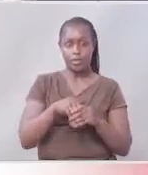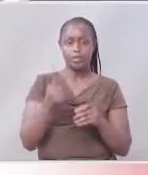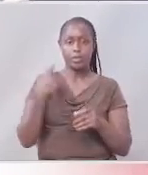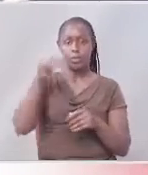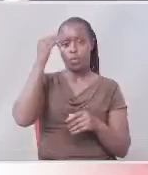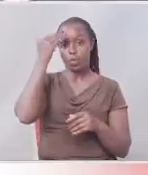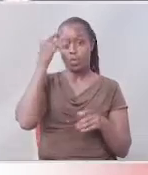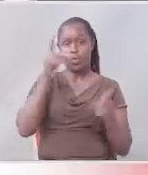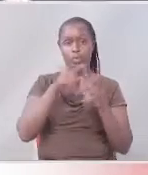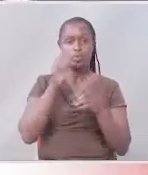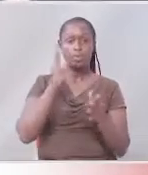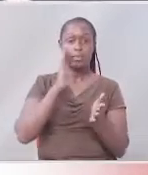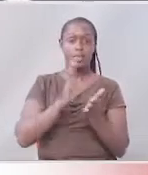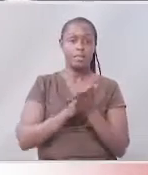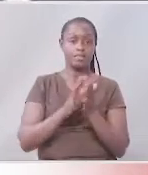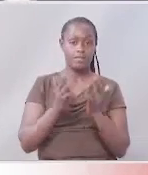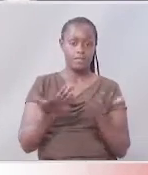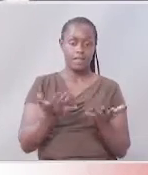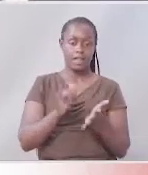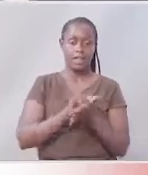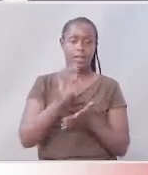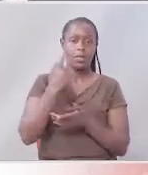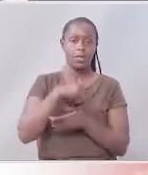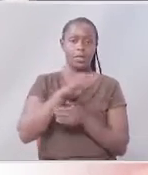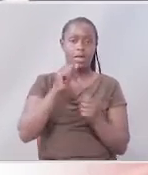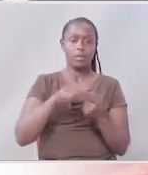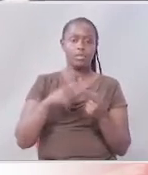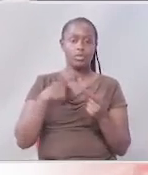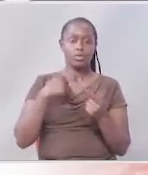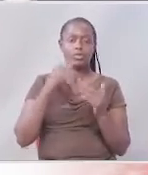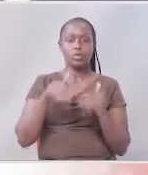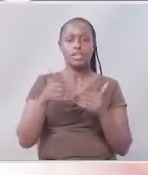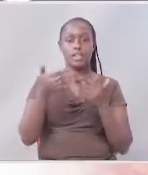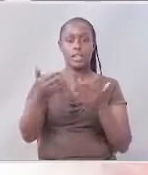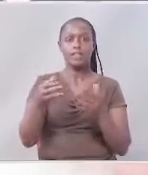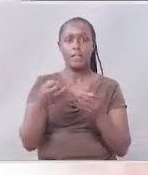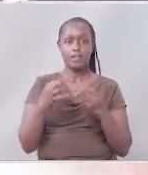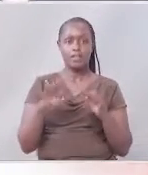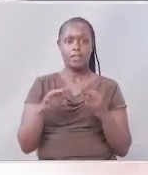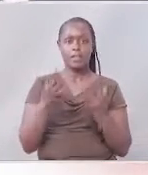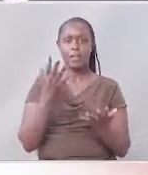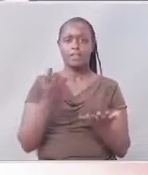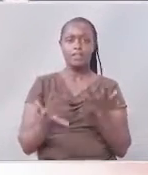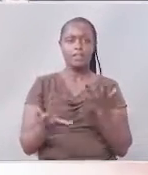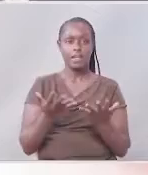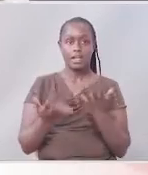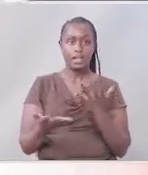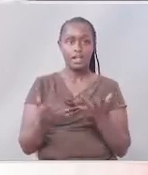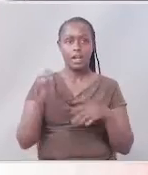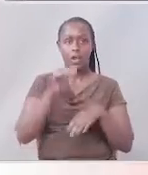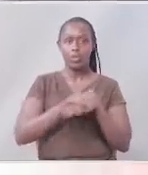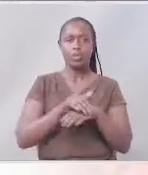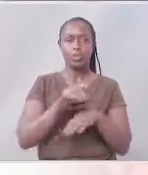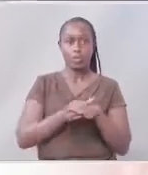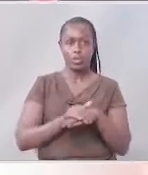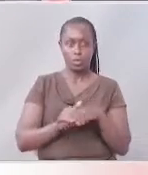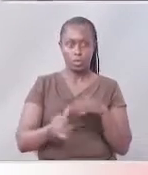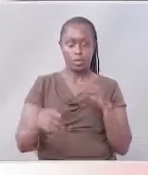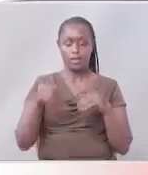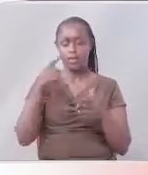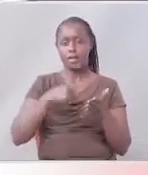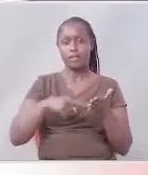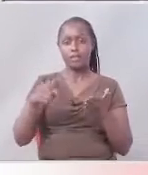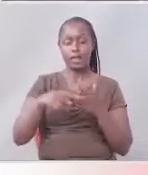we believe that they will be able to deliver a free, fair, credible and